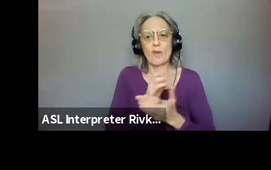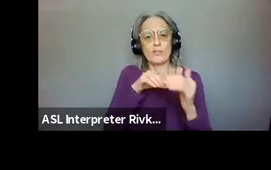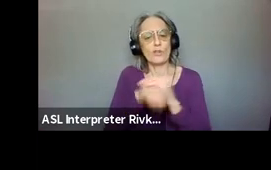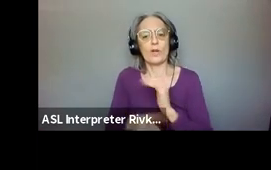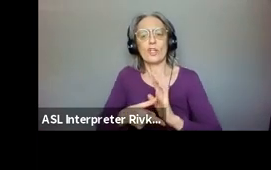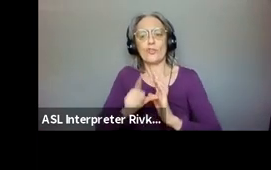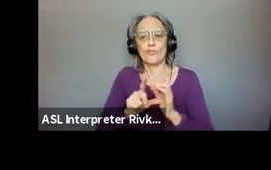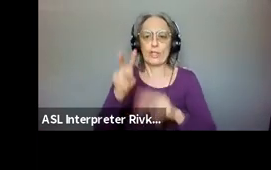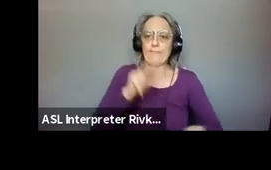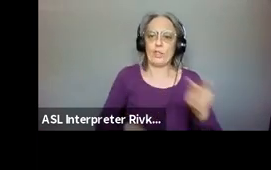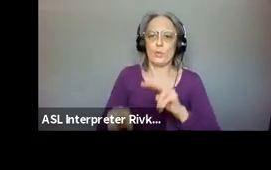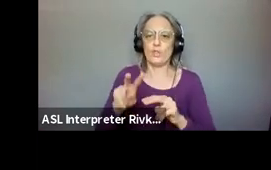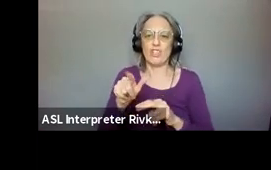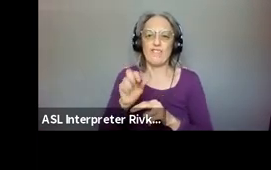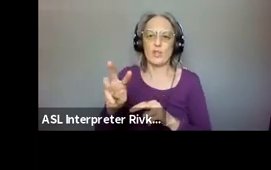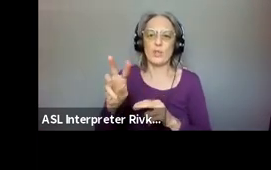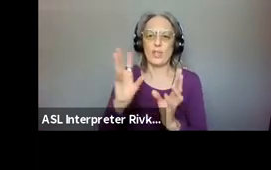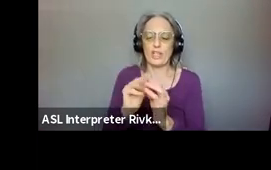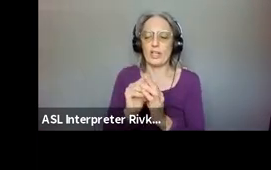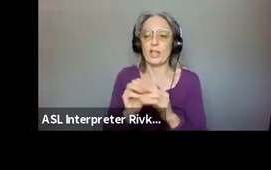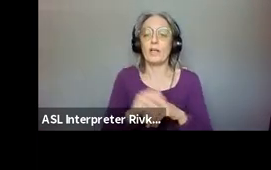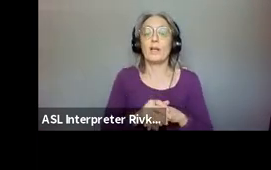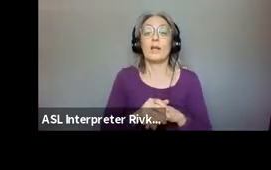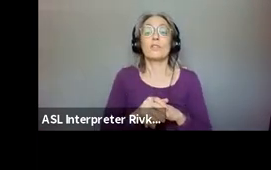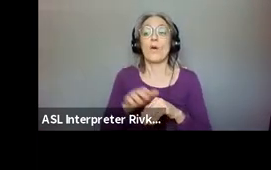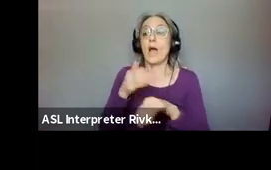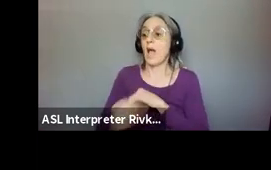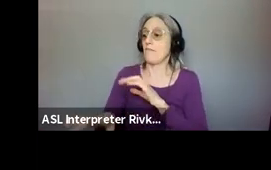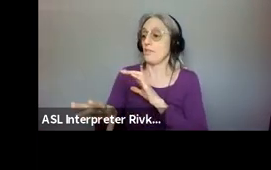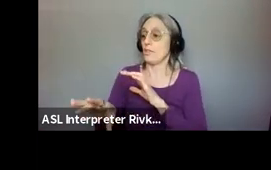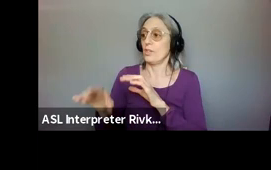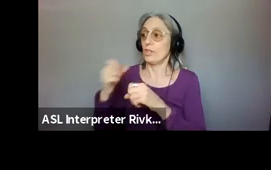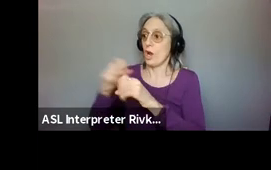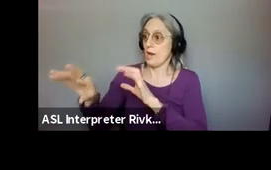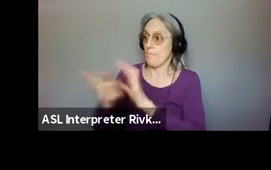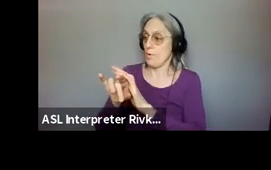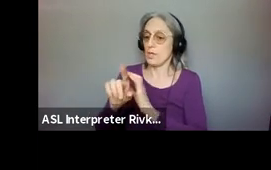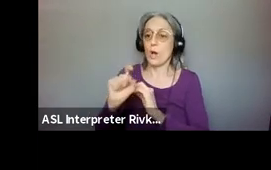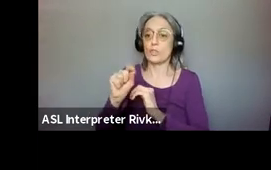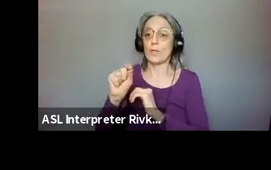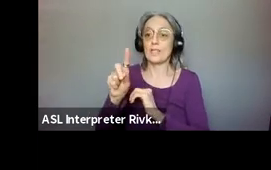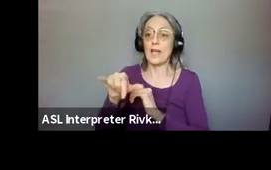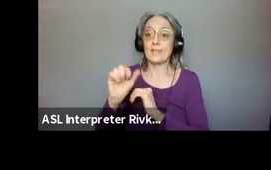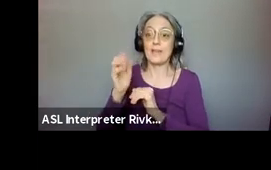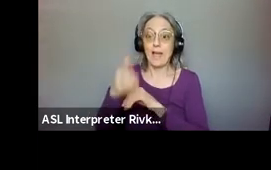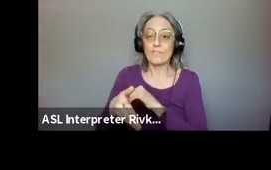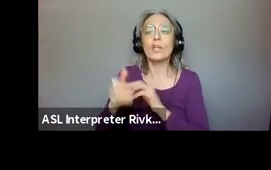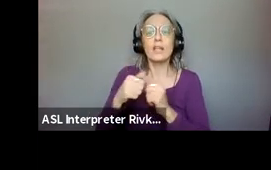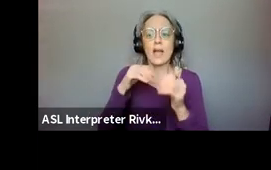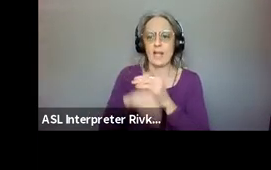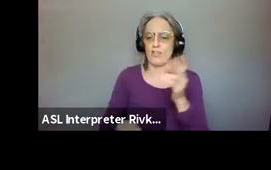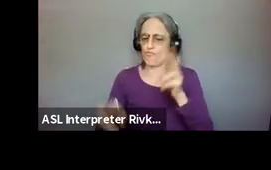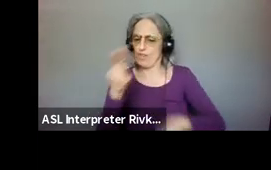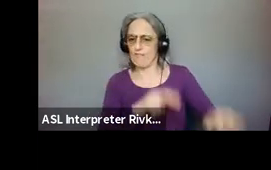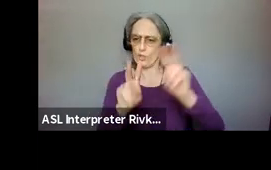first review the guardianship 120 days after the guardianship letters are issued, and then annually after that. That changes